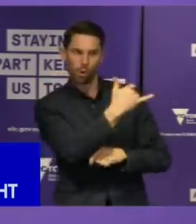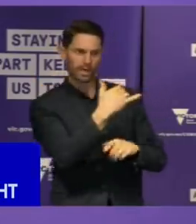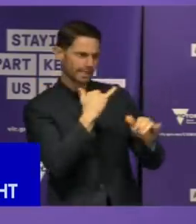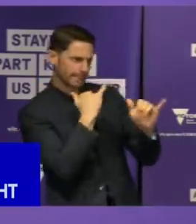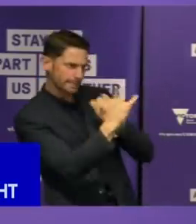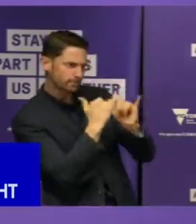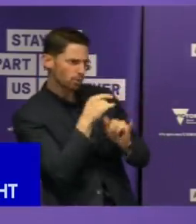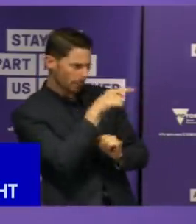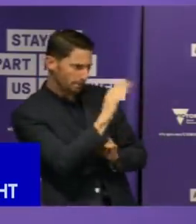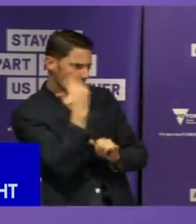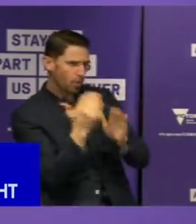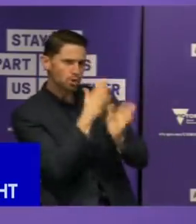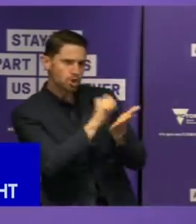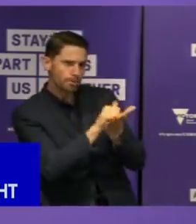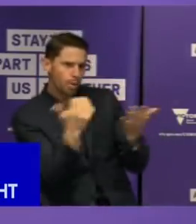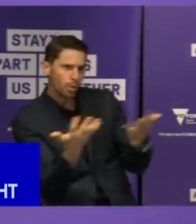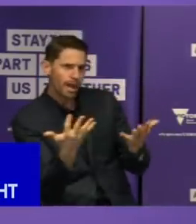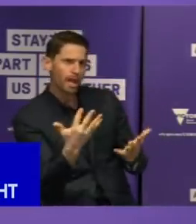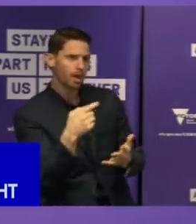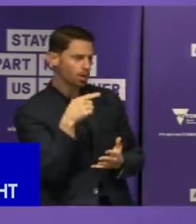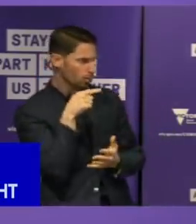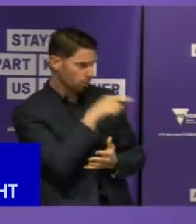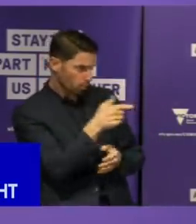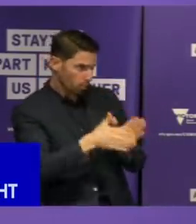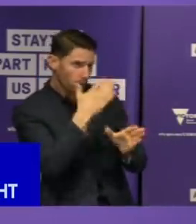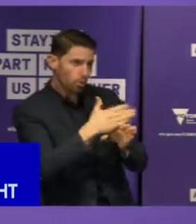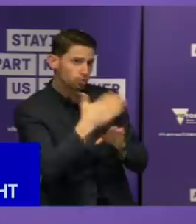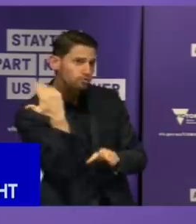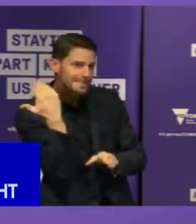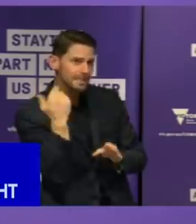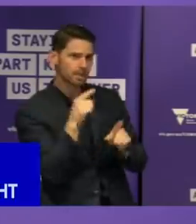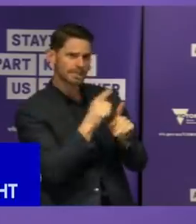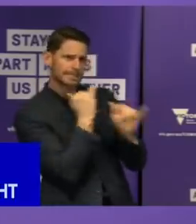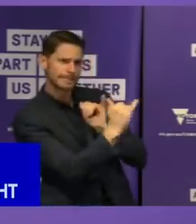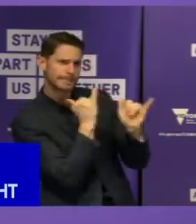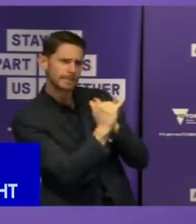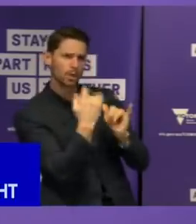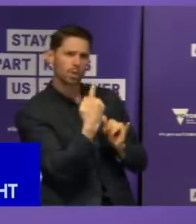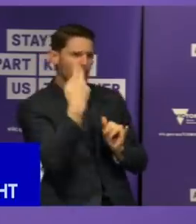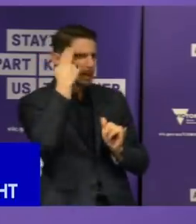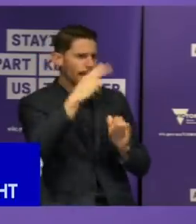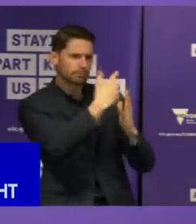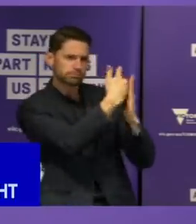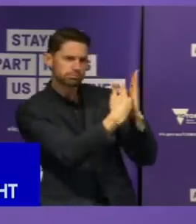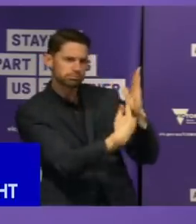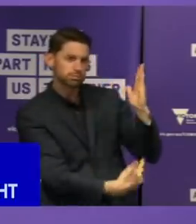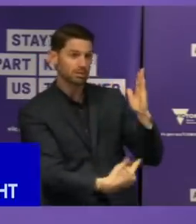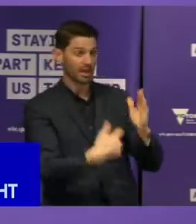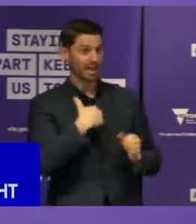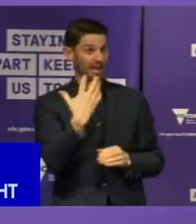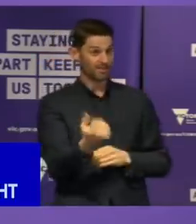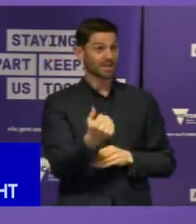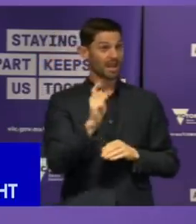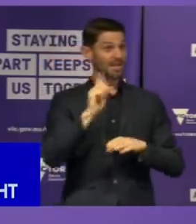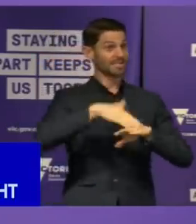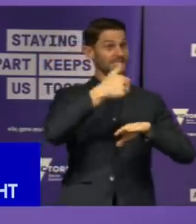3 or 4 days to be proven up, when it's now going to be dramatically expanded, there'll be some 28 teams of ADF personnel